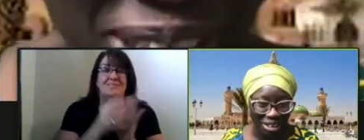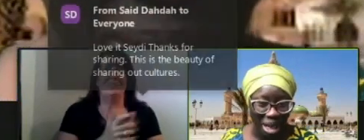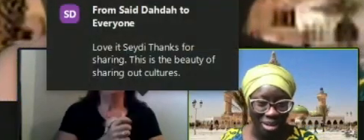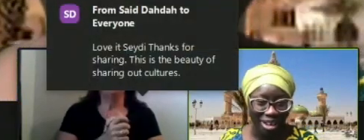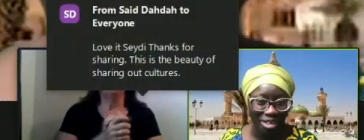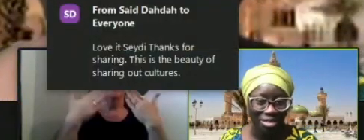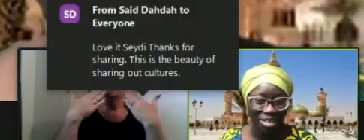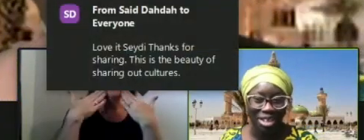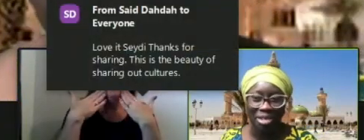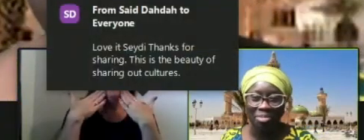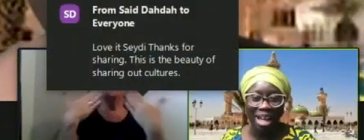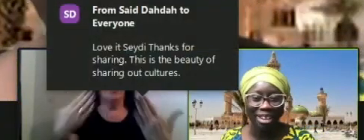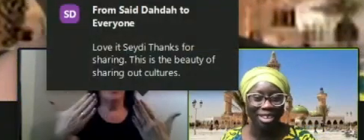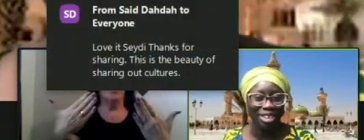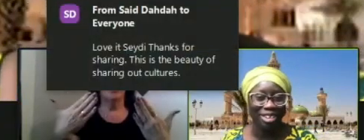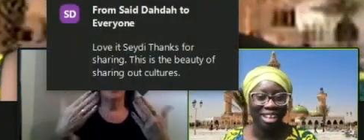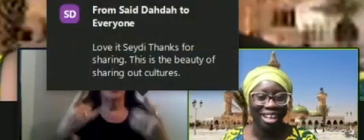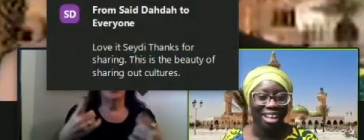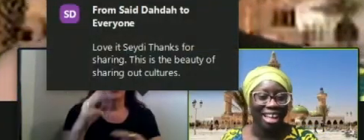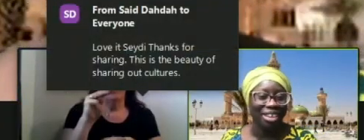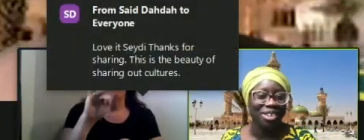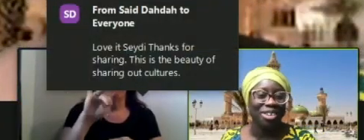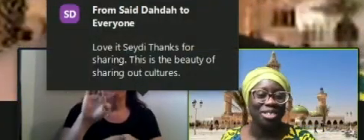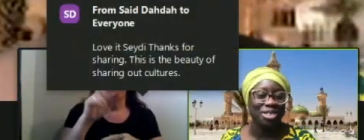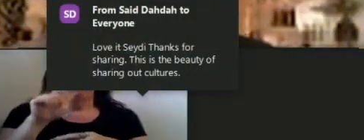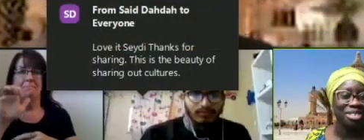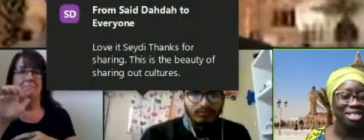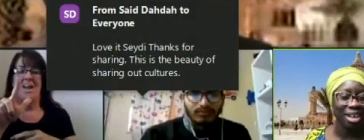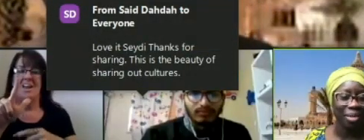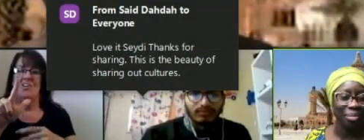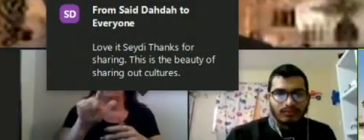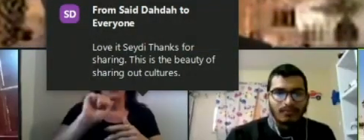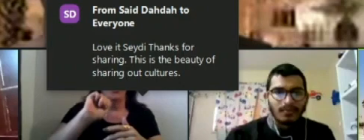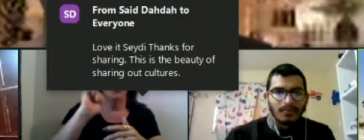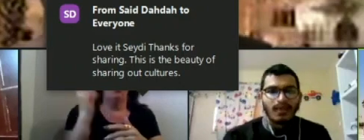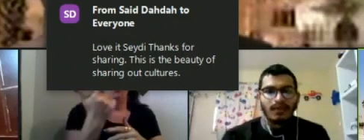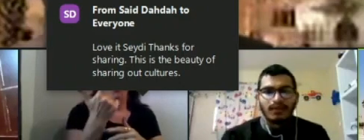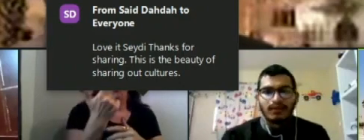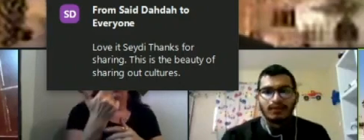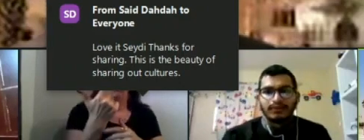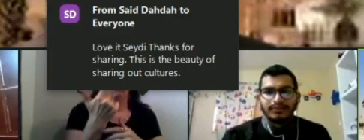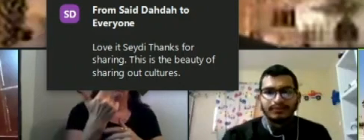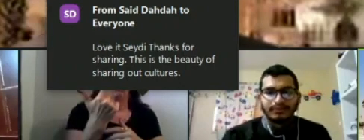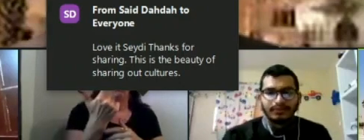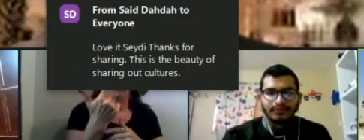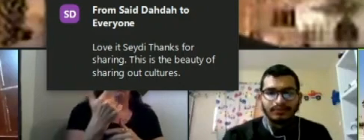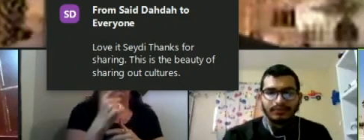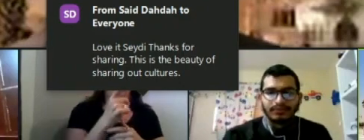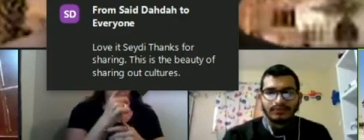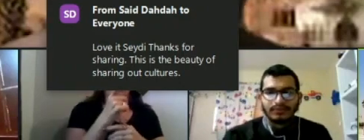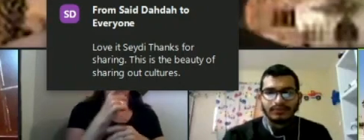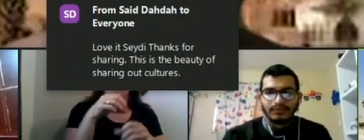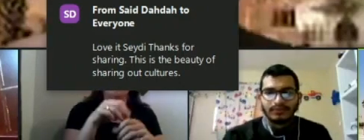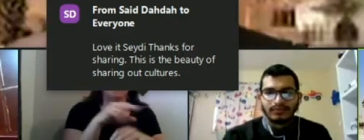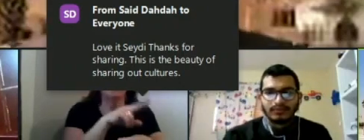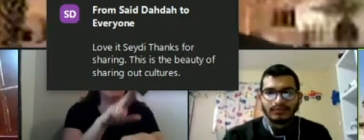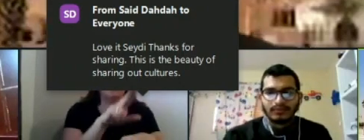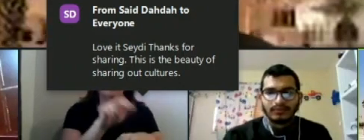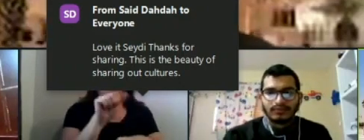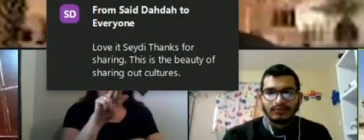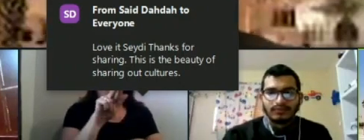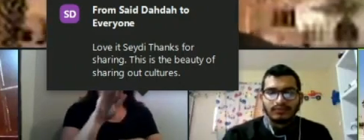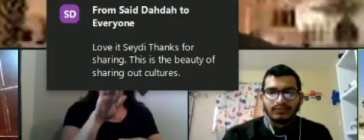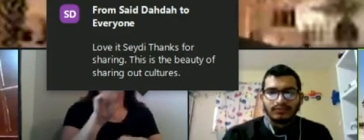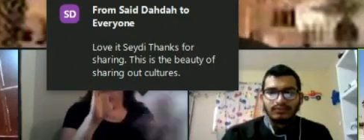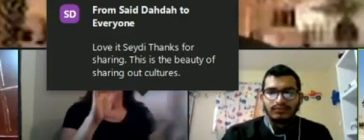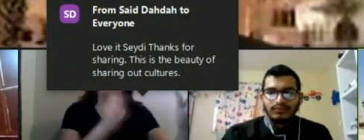you, Usama. Thank you, Michael, and all those who are in the National Air Orchestra. This